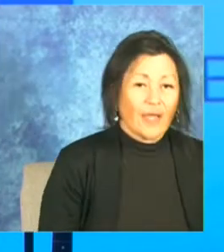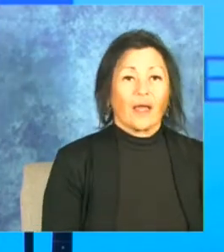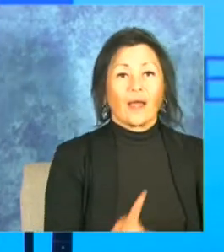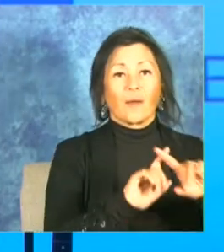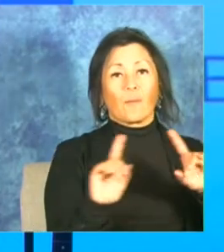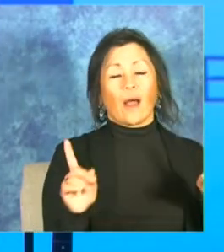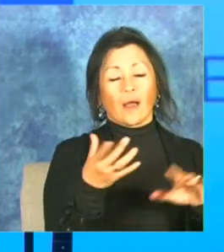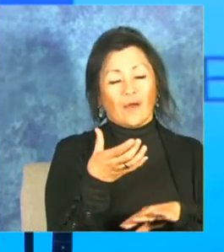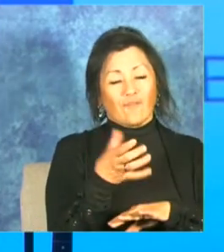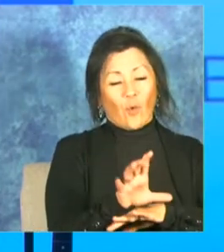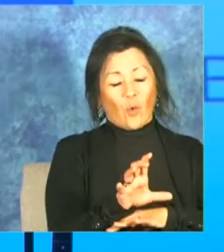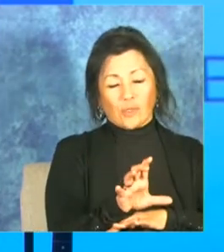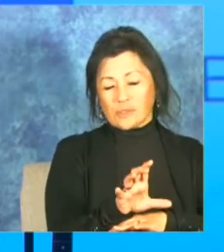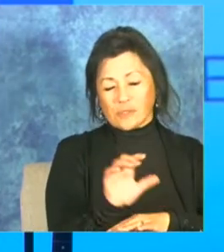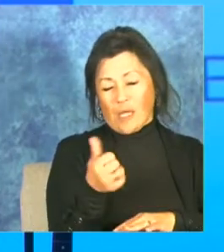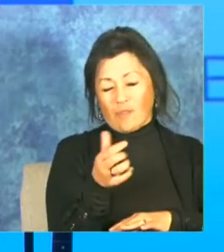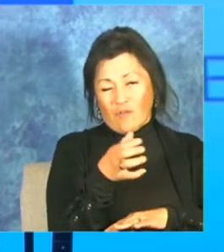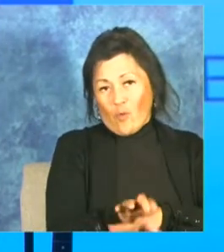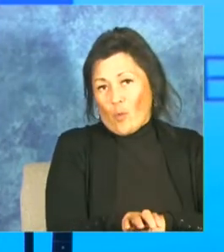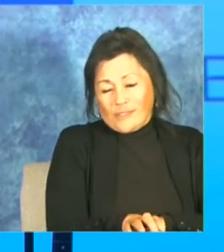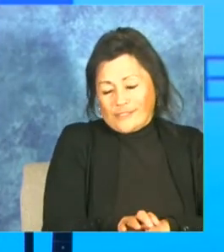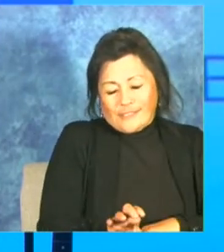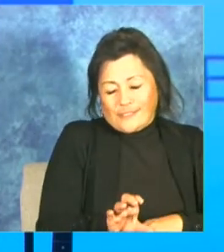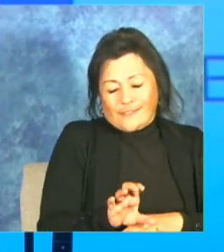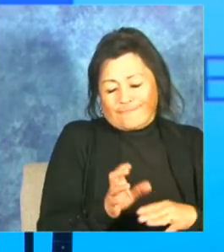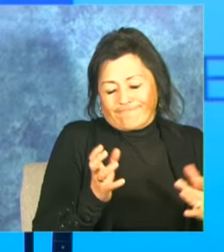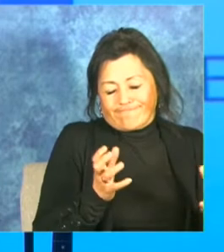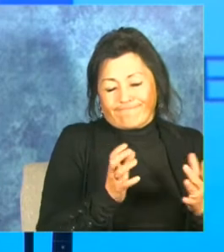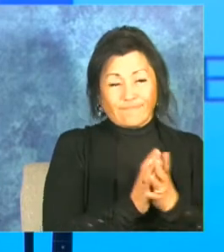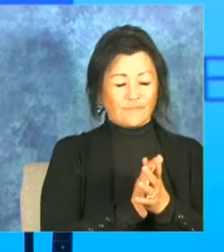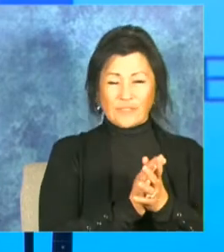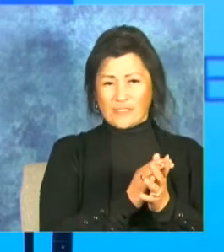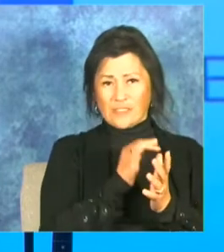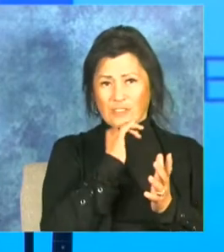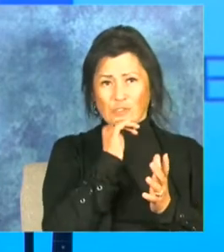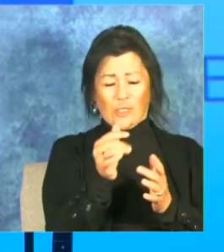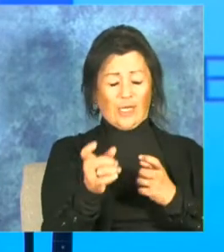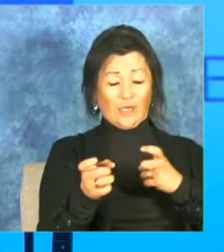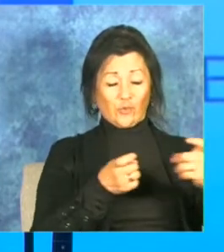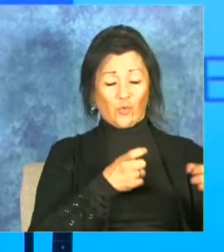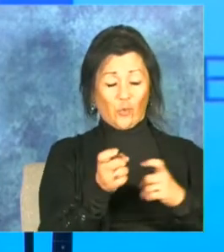other forces are pushing you, and you're not going to hold them back. You're not in control.